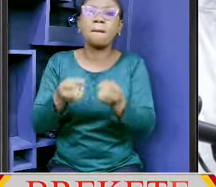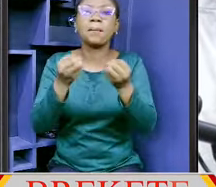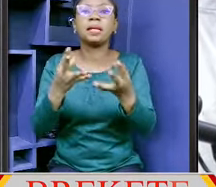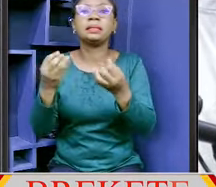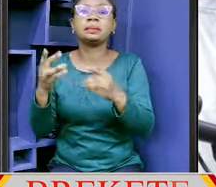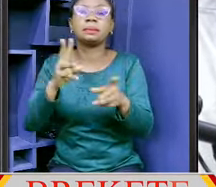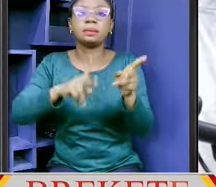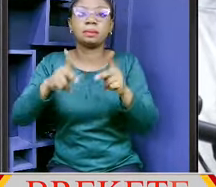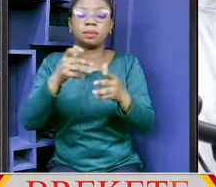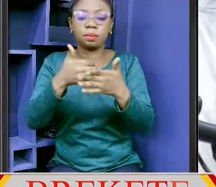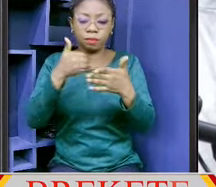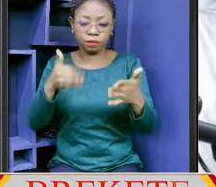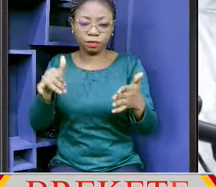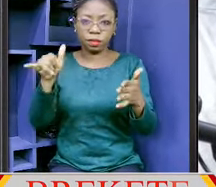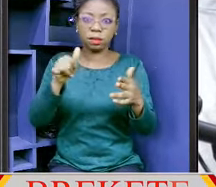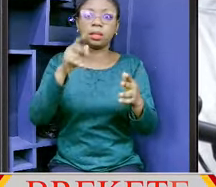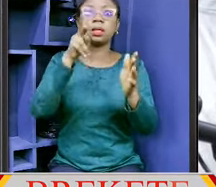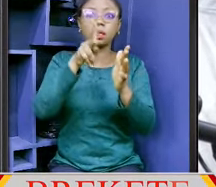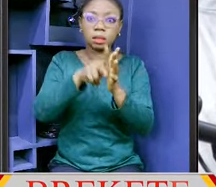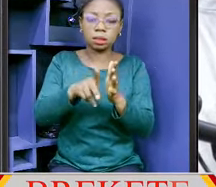sir.